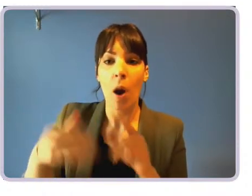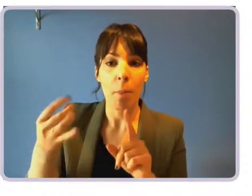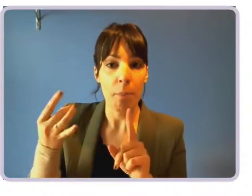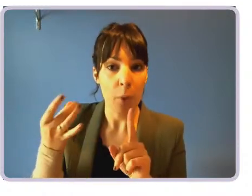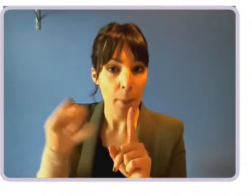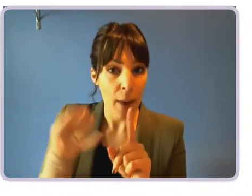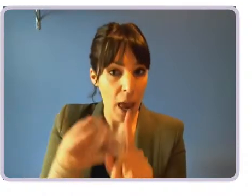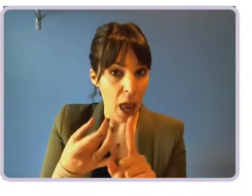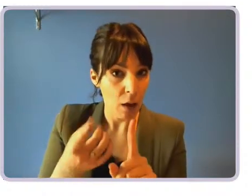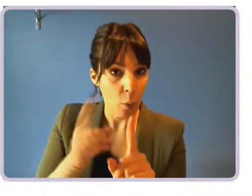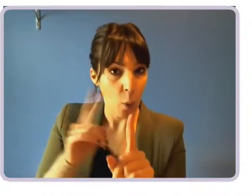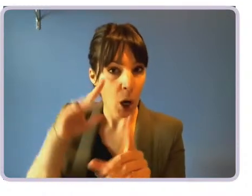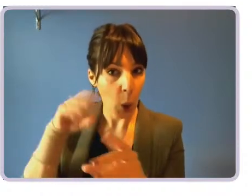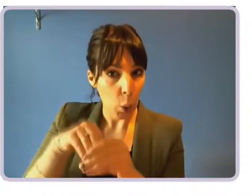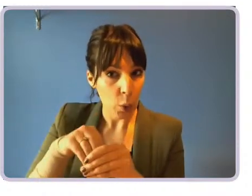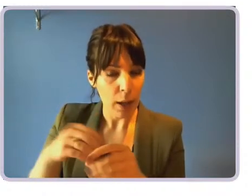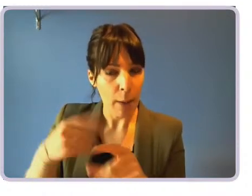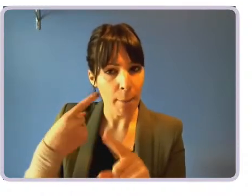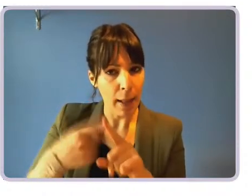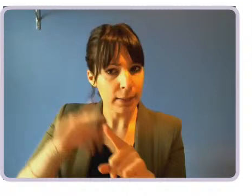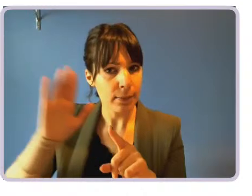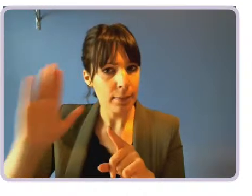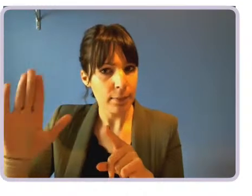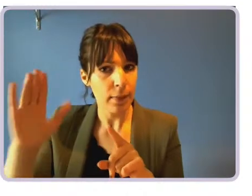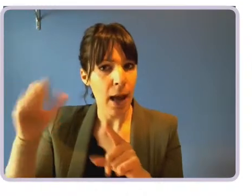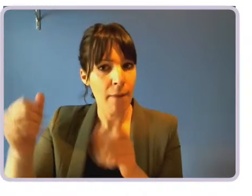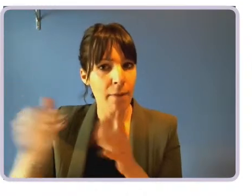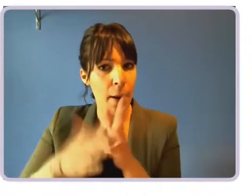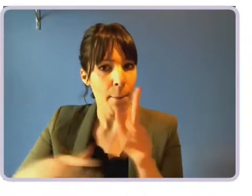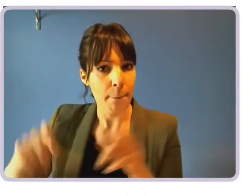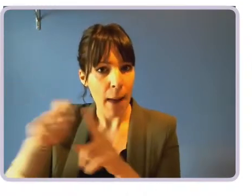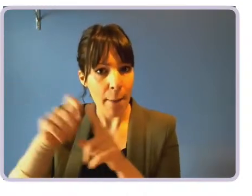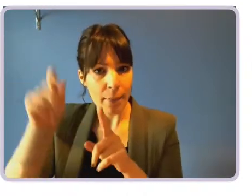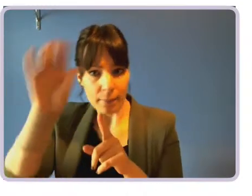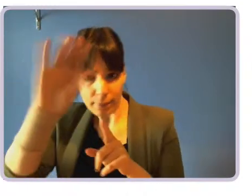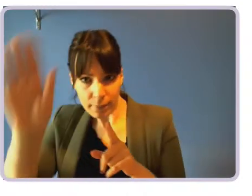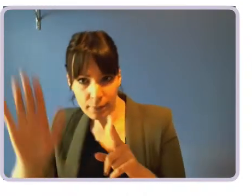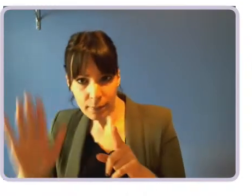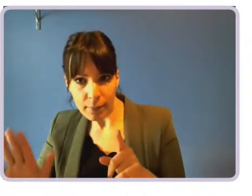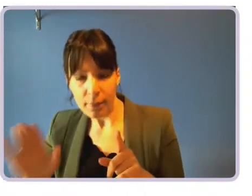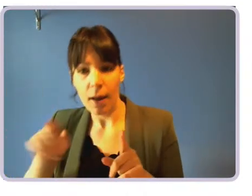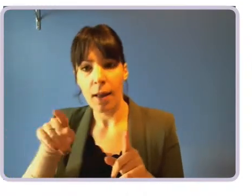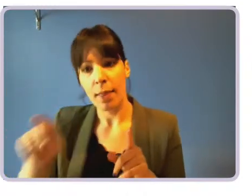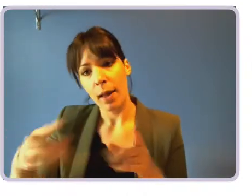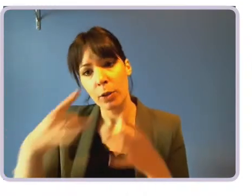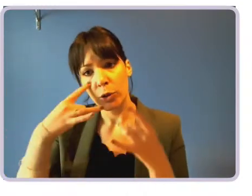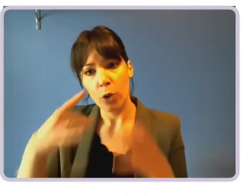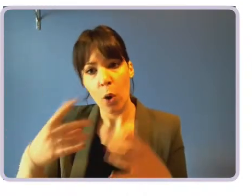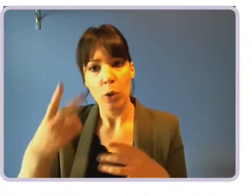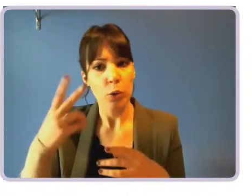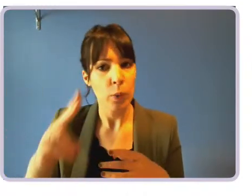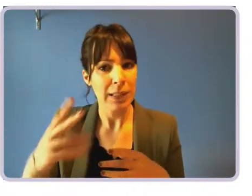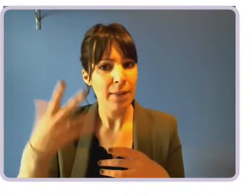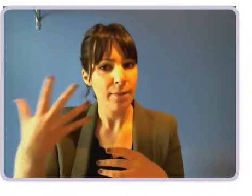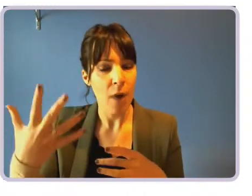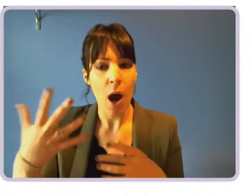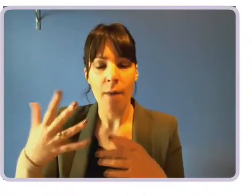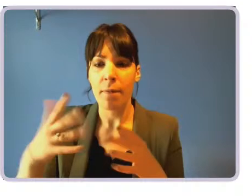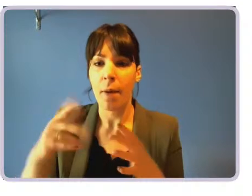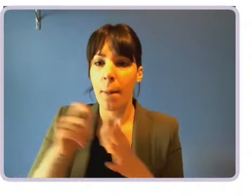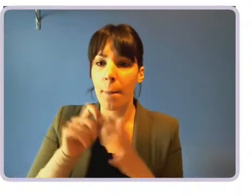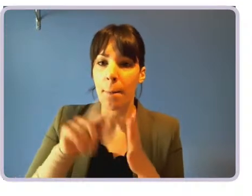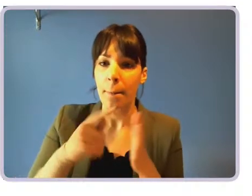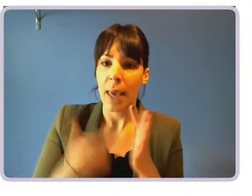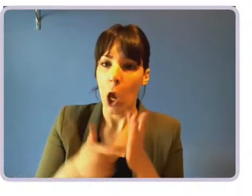pinpoint the 25 peer leaders from the Queenslanders with Disability Network who provide peer support